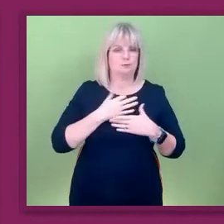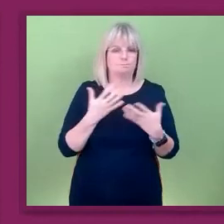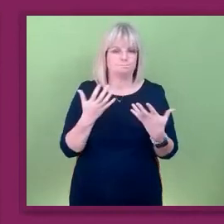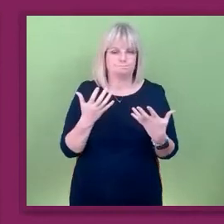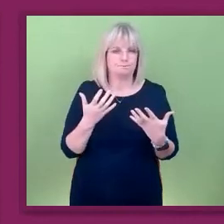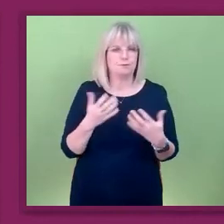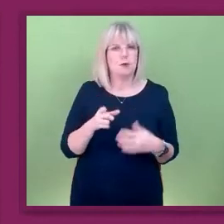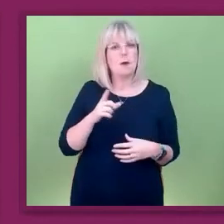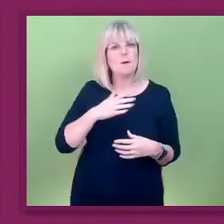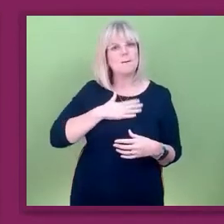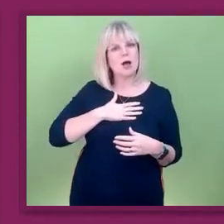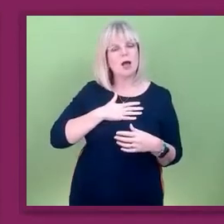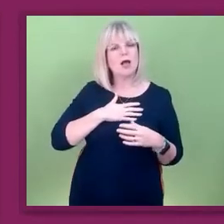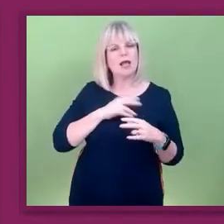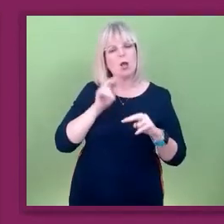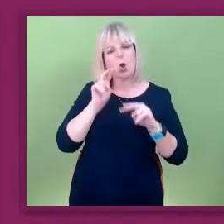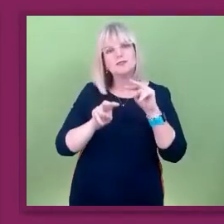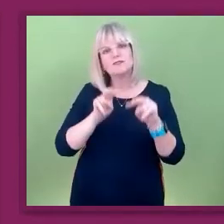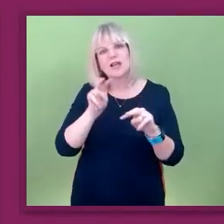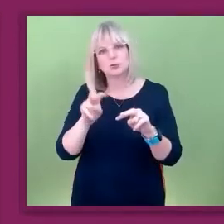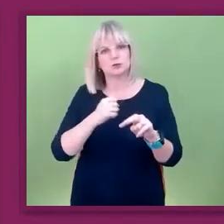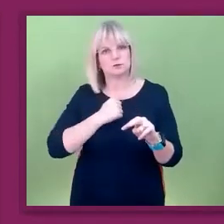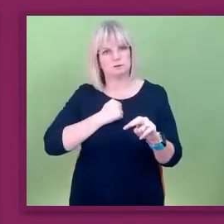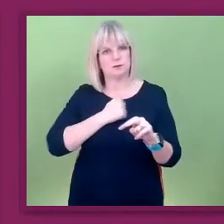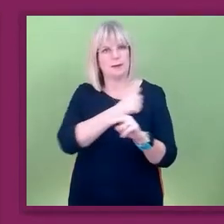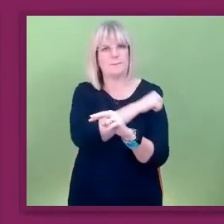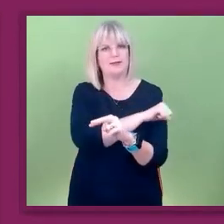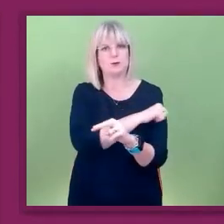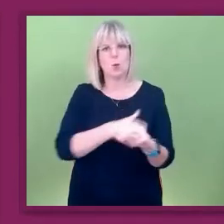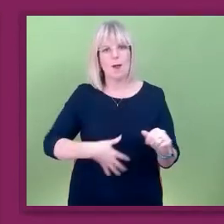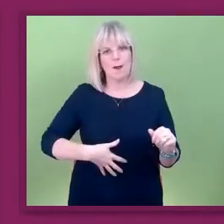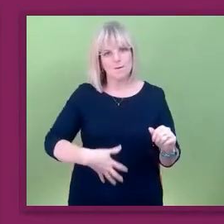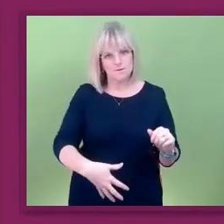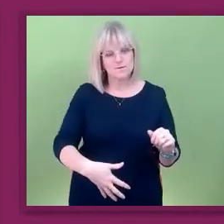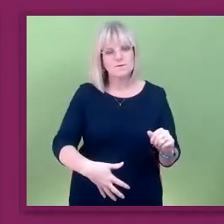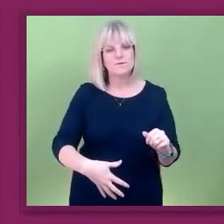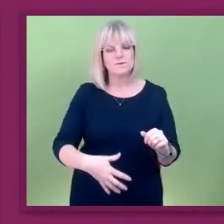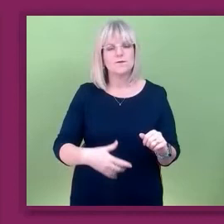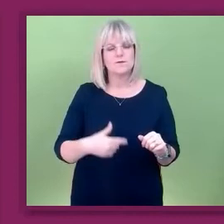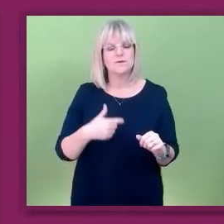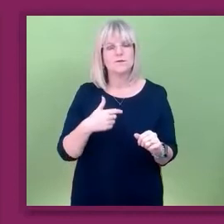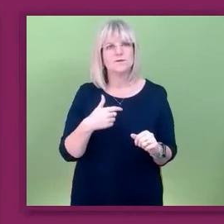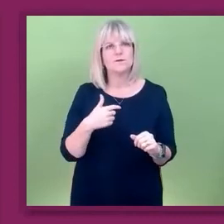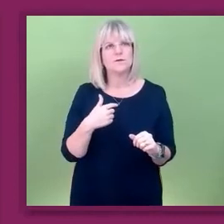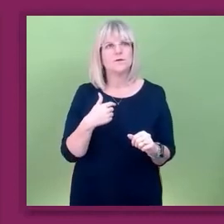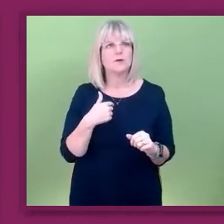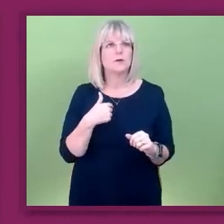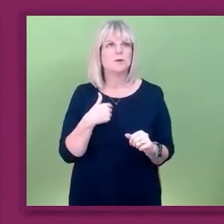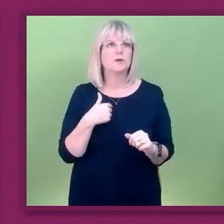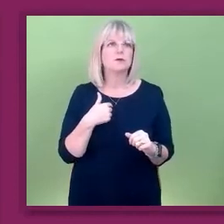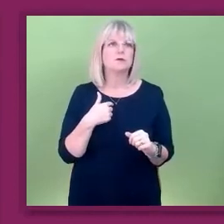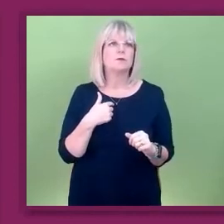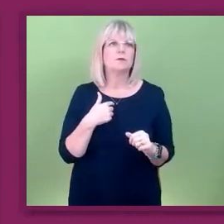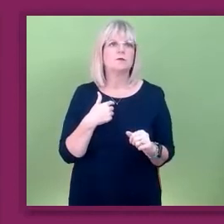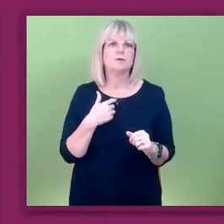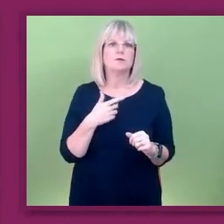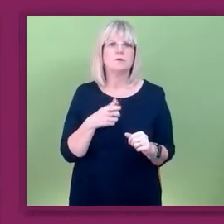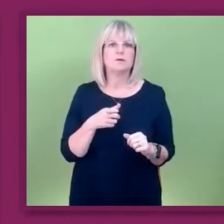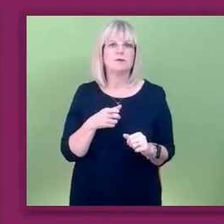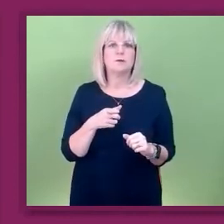my observations as a midwife, has been very much that they're not necessarily always thrown